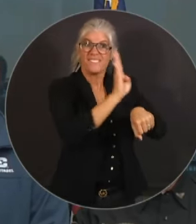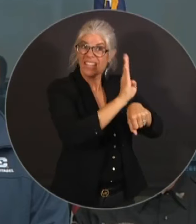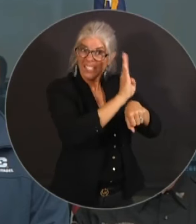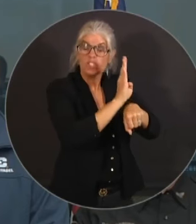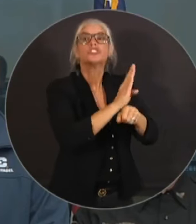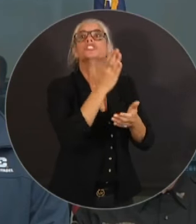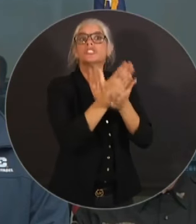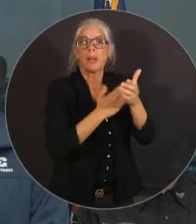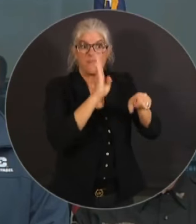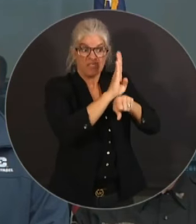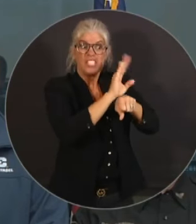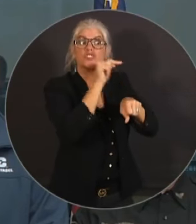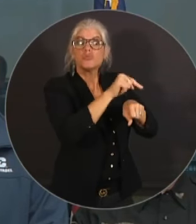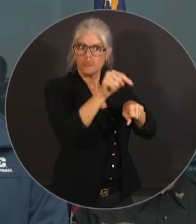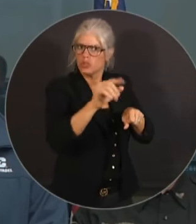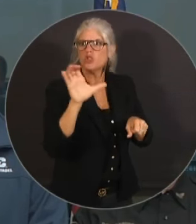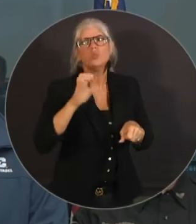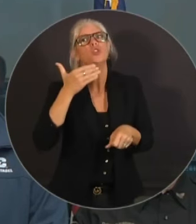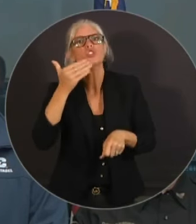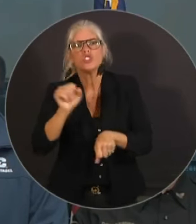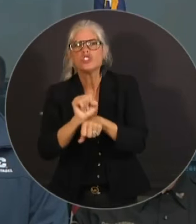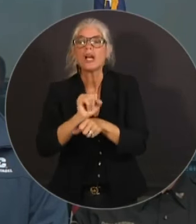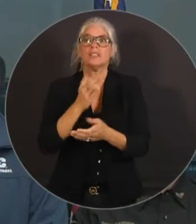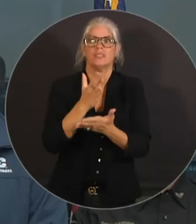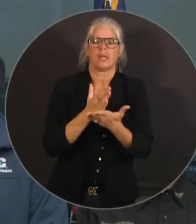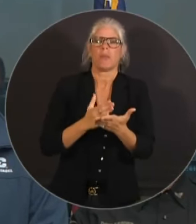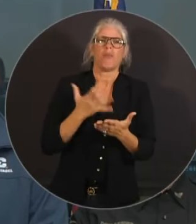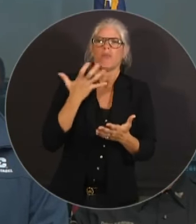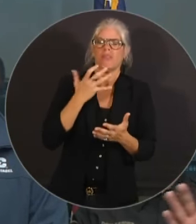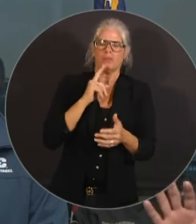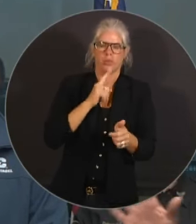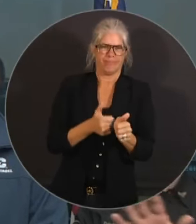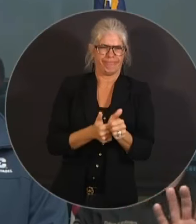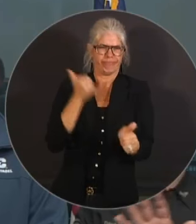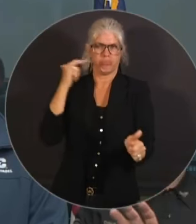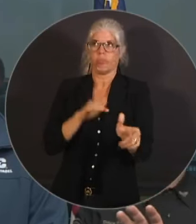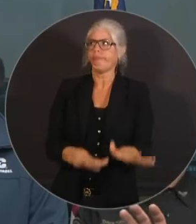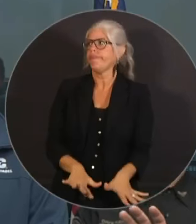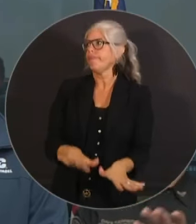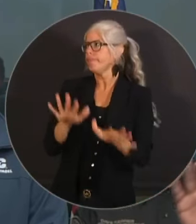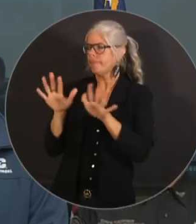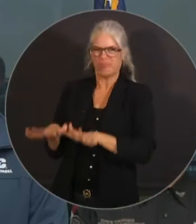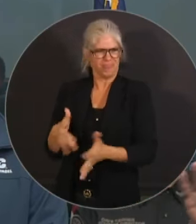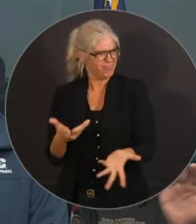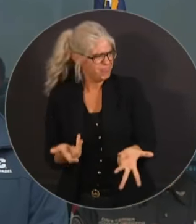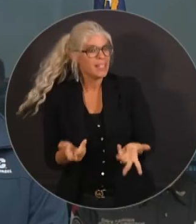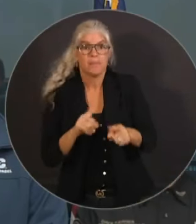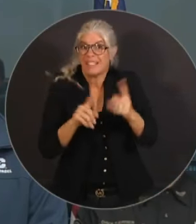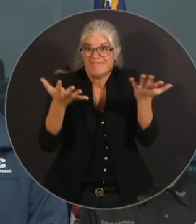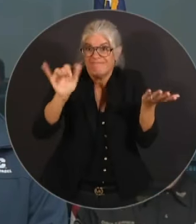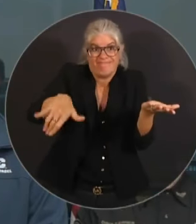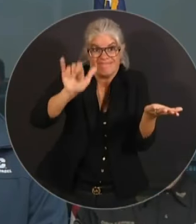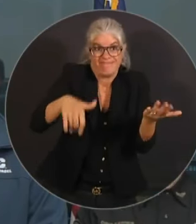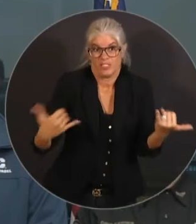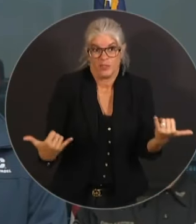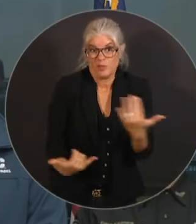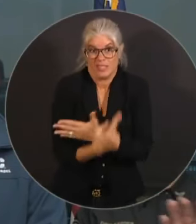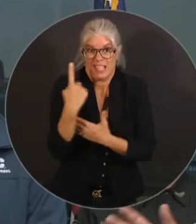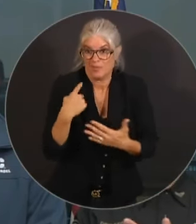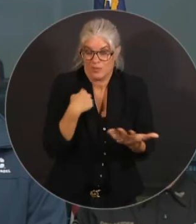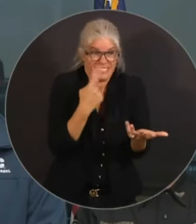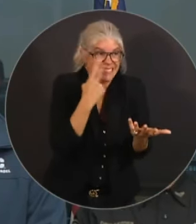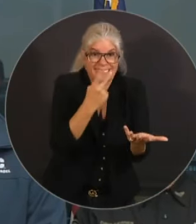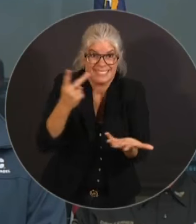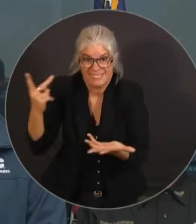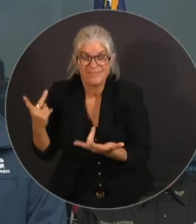good. Others have just been very slow. That's just the reality. So, we have all these different assets that are engaged in normal operations